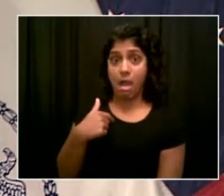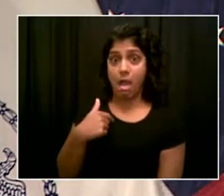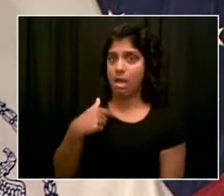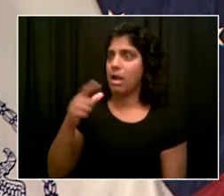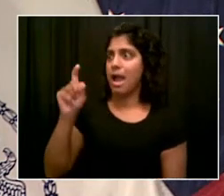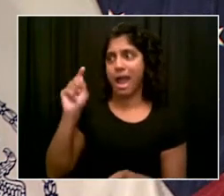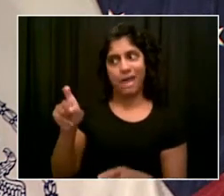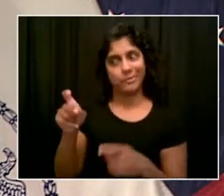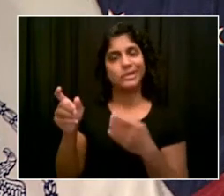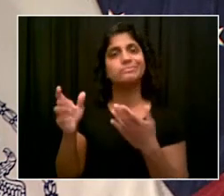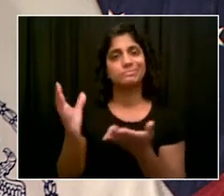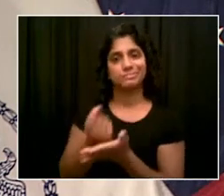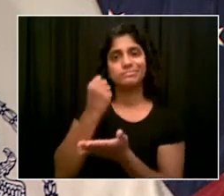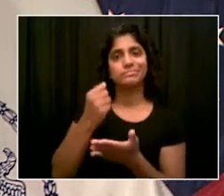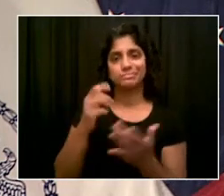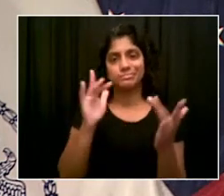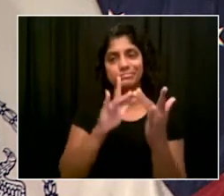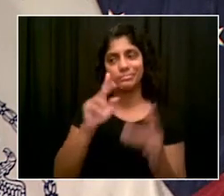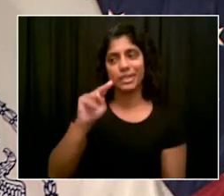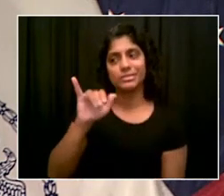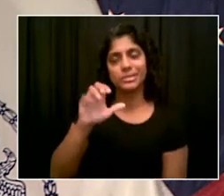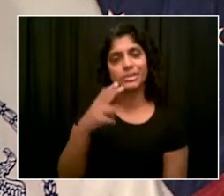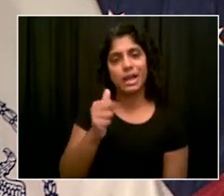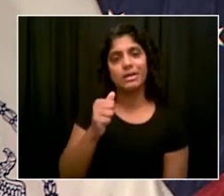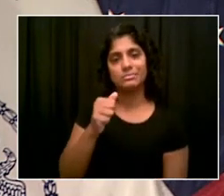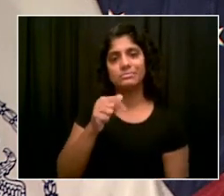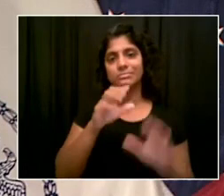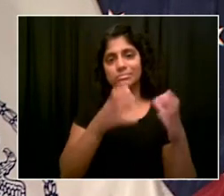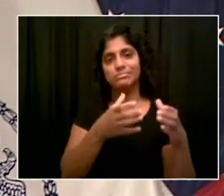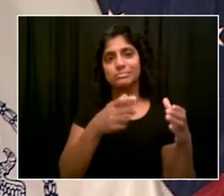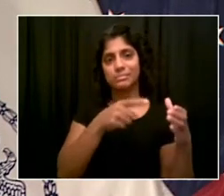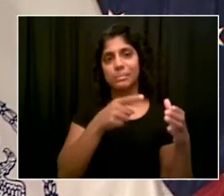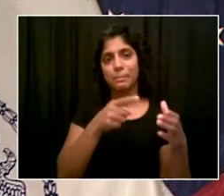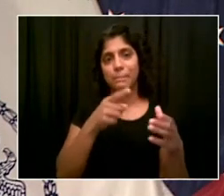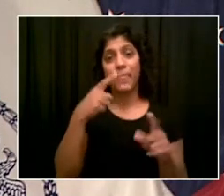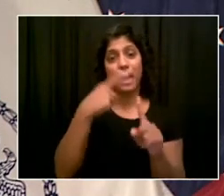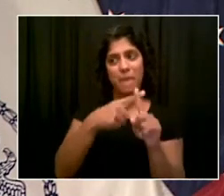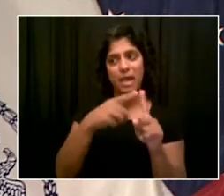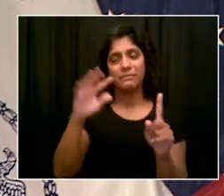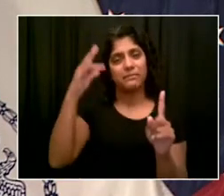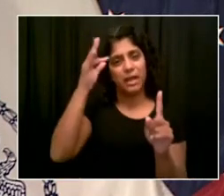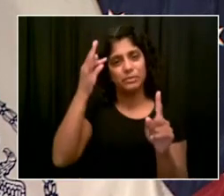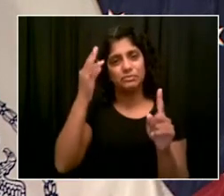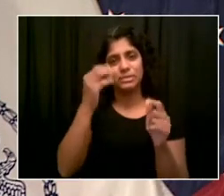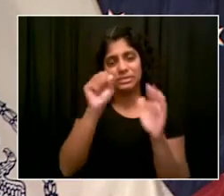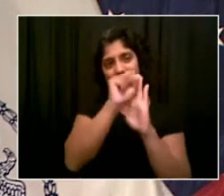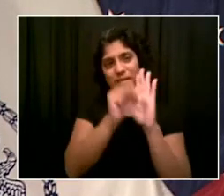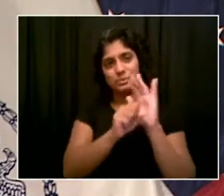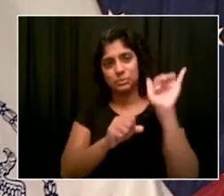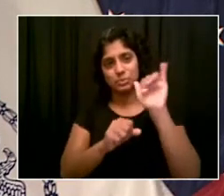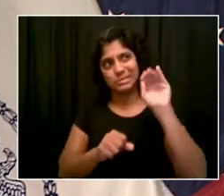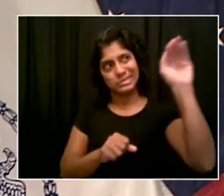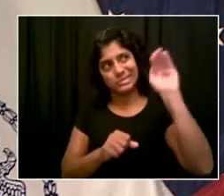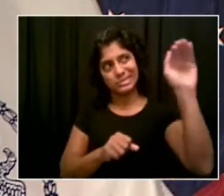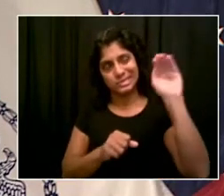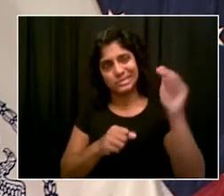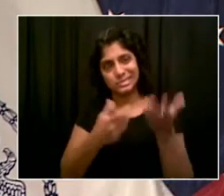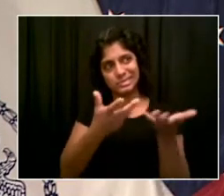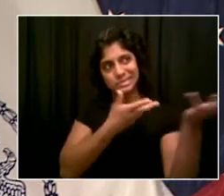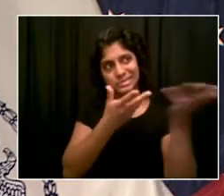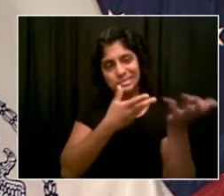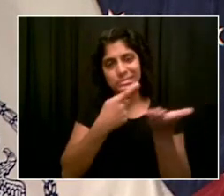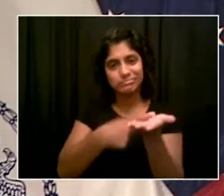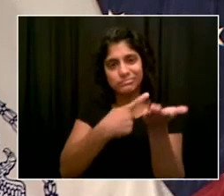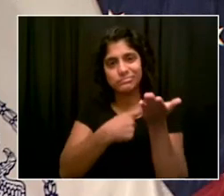apply them. I want to make sure in our time here, in these next months, that we nail down a plan to address this issue once and for